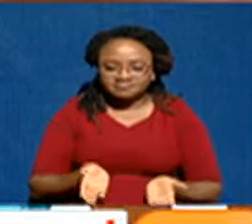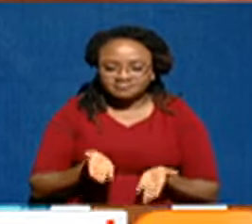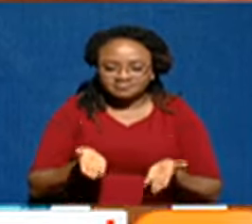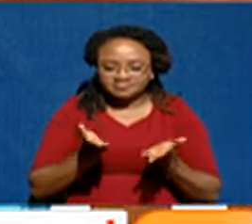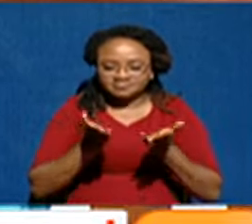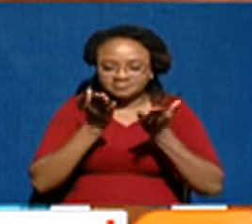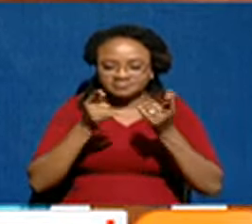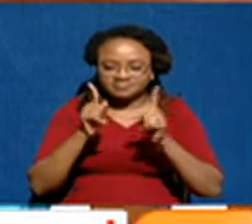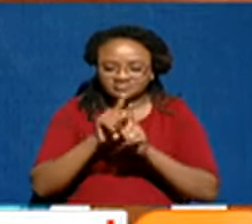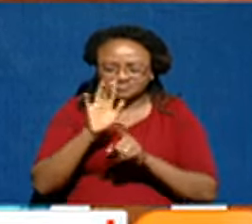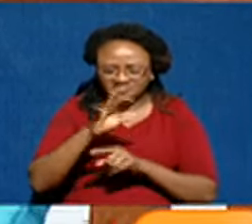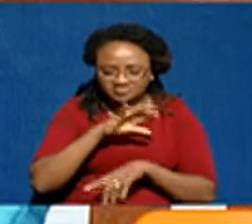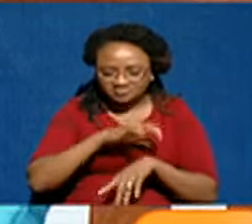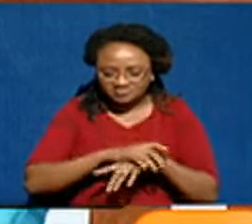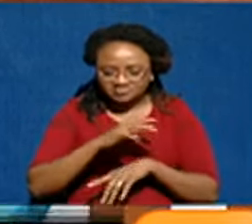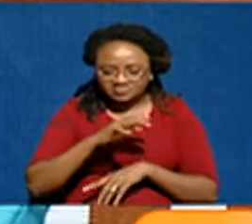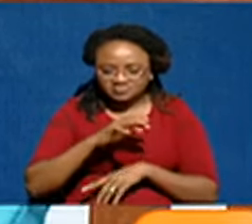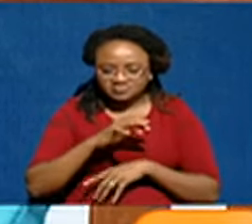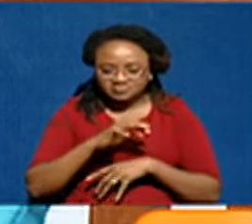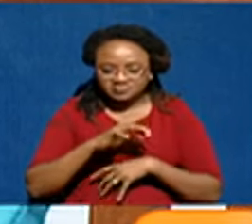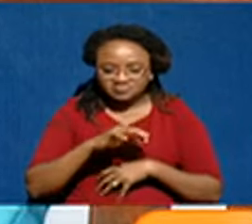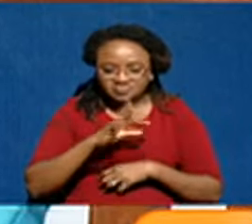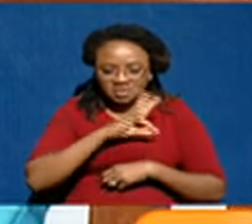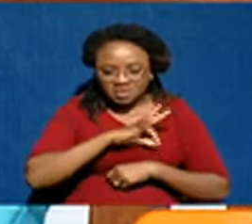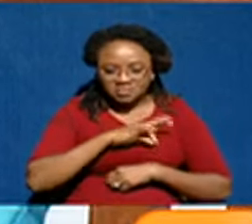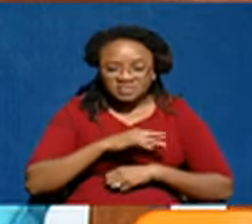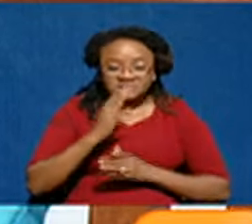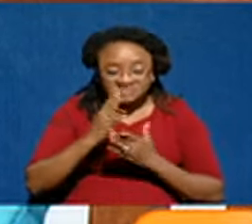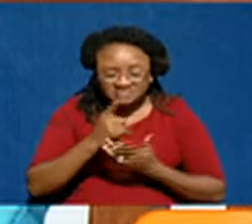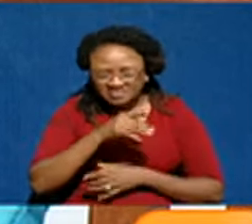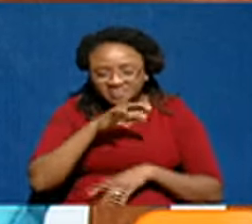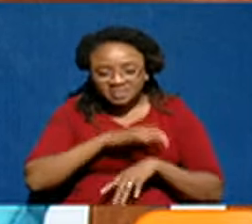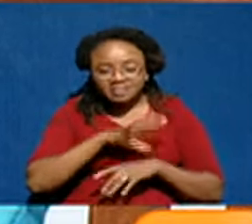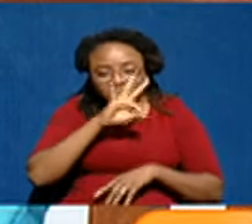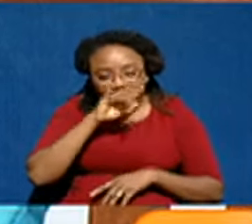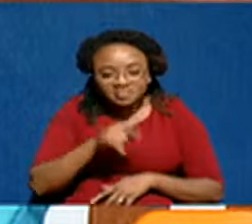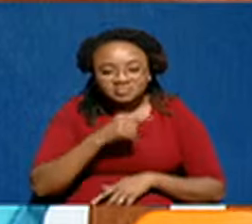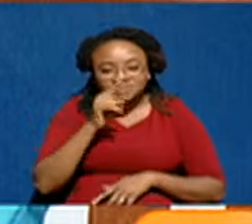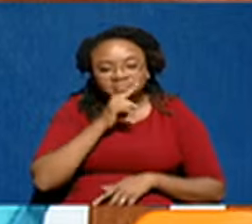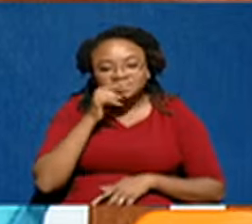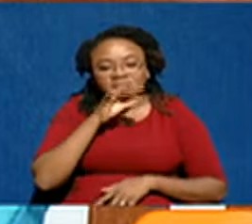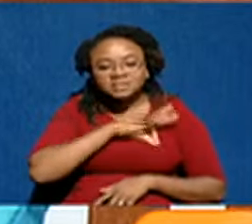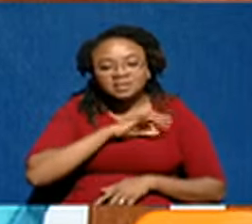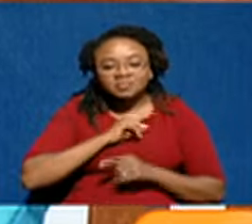allowance. And what they are even being paid is 3,000 shillings. When these officers have been promoted